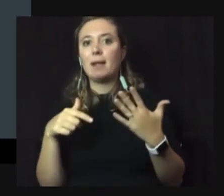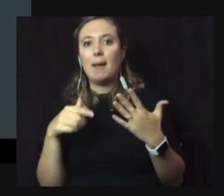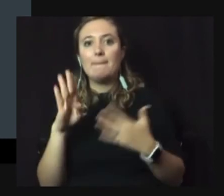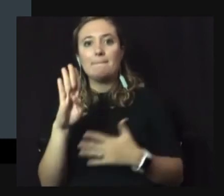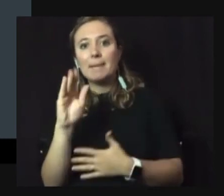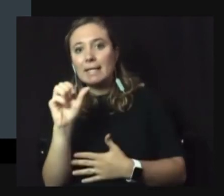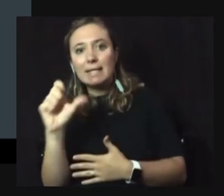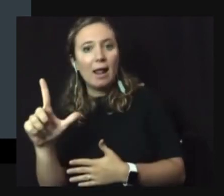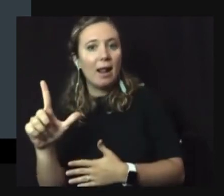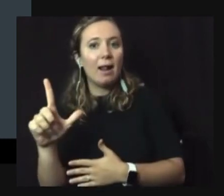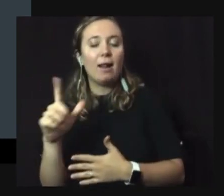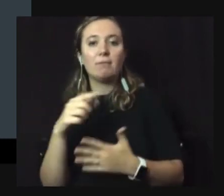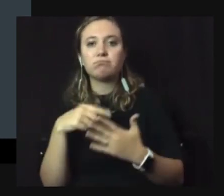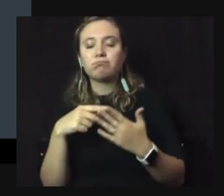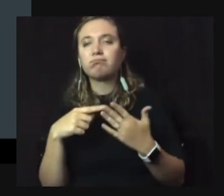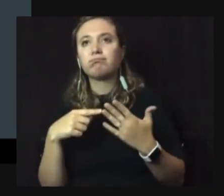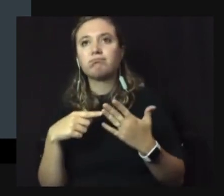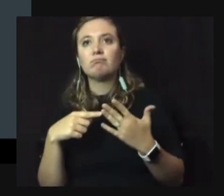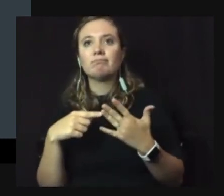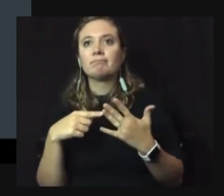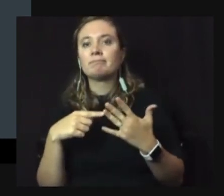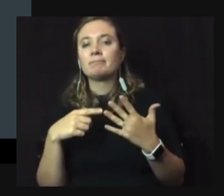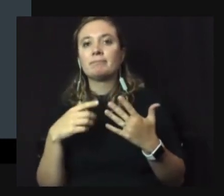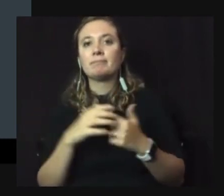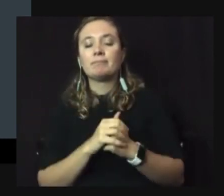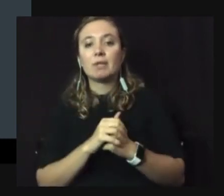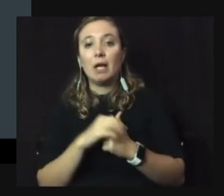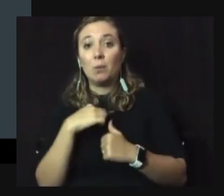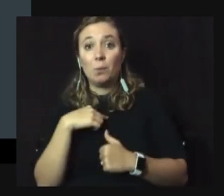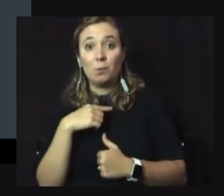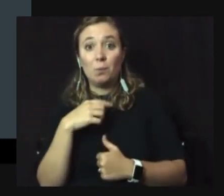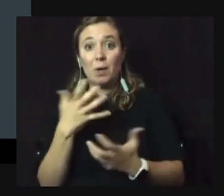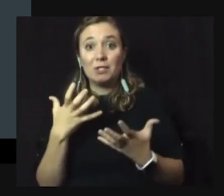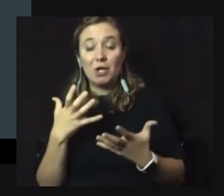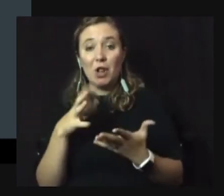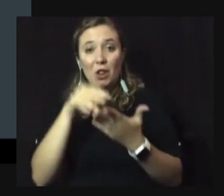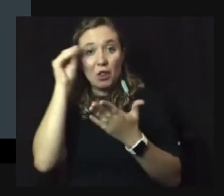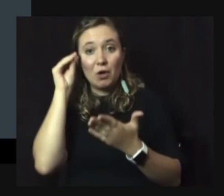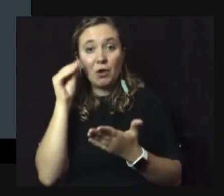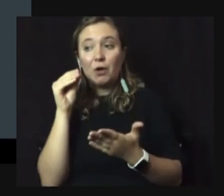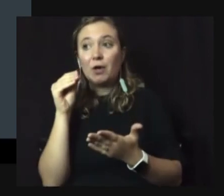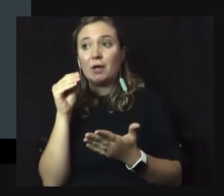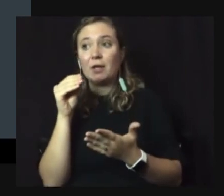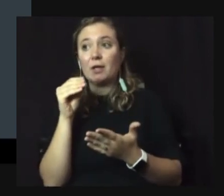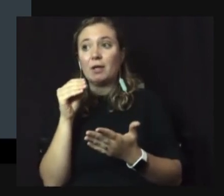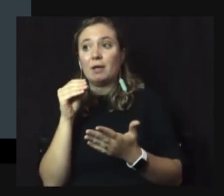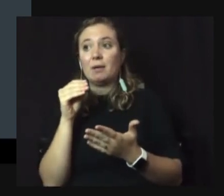BSL, or I would love to learn the Plains Indian Sign Language,